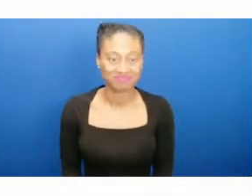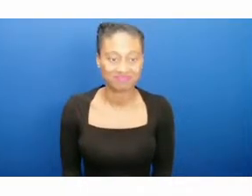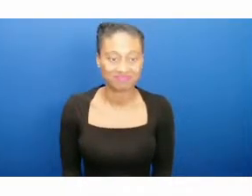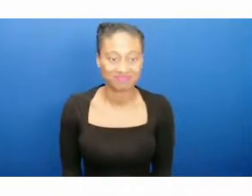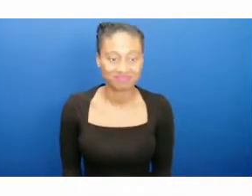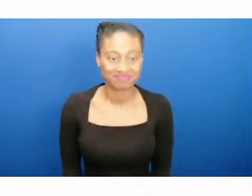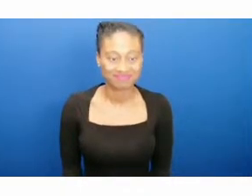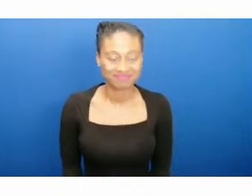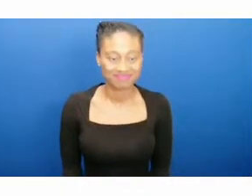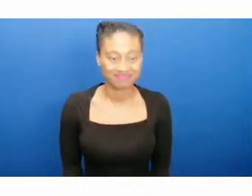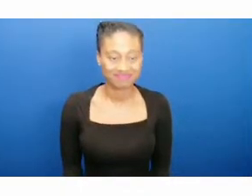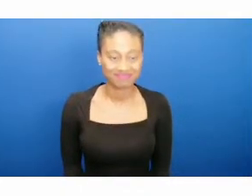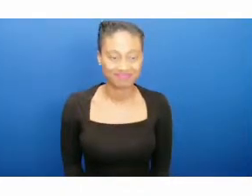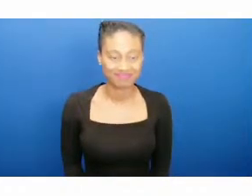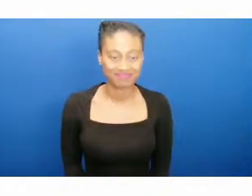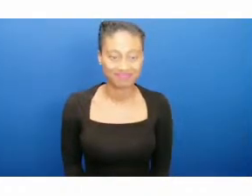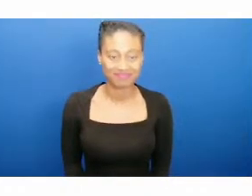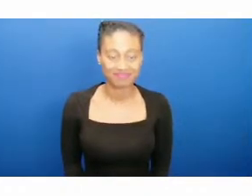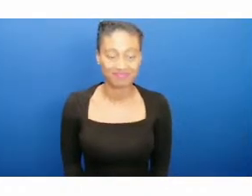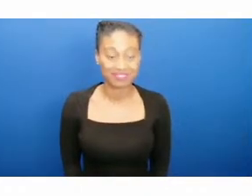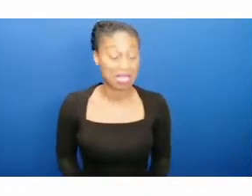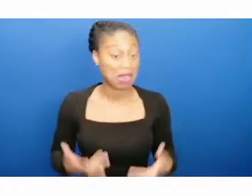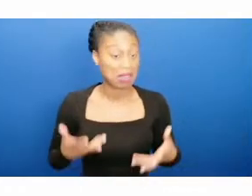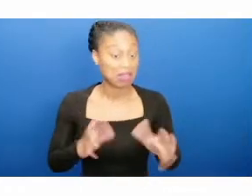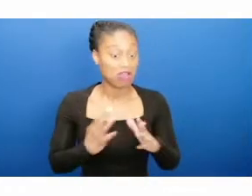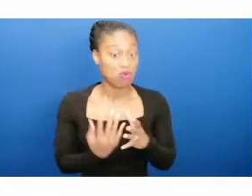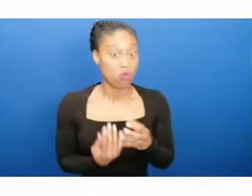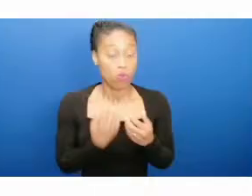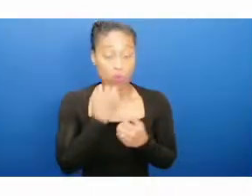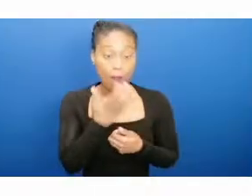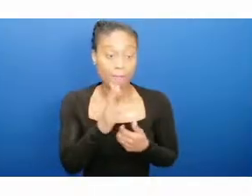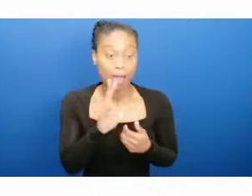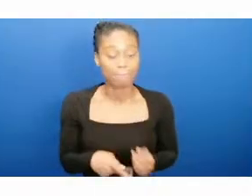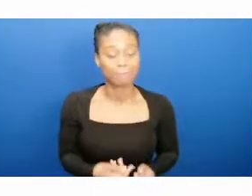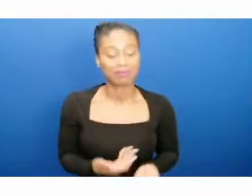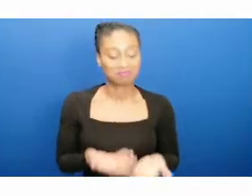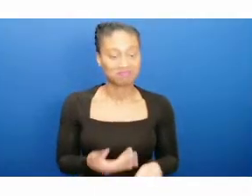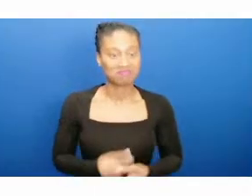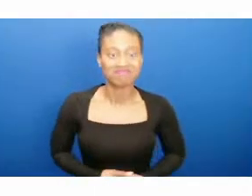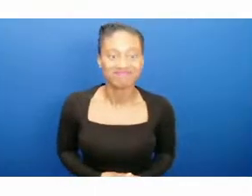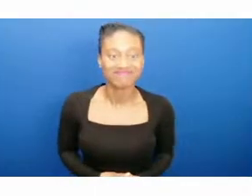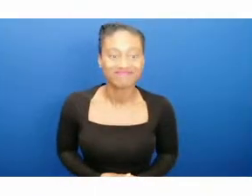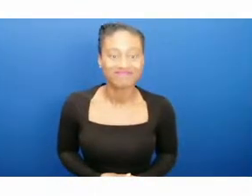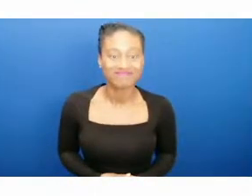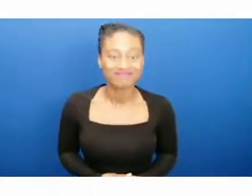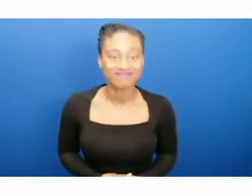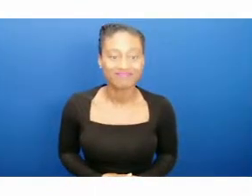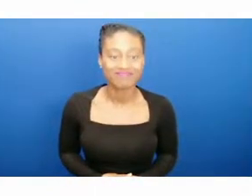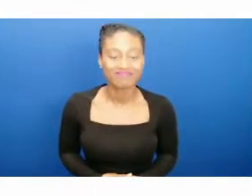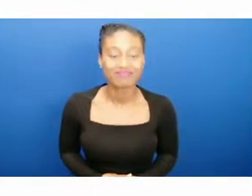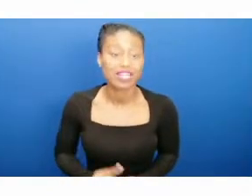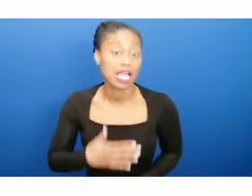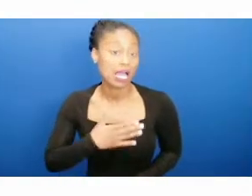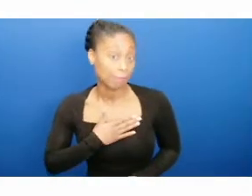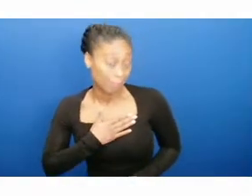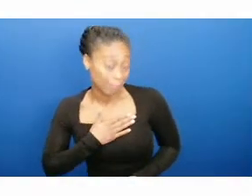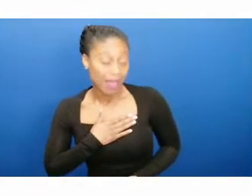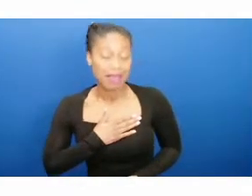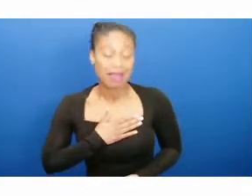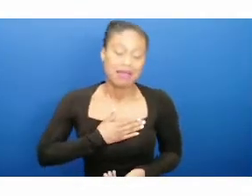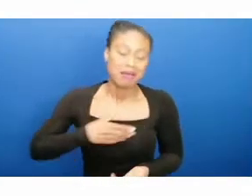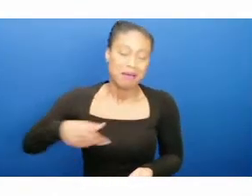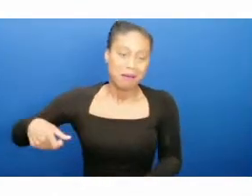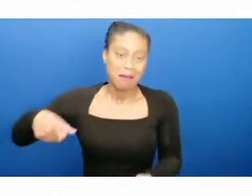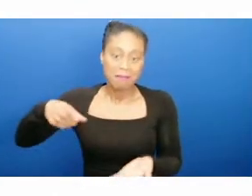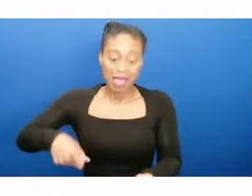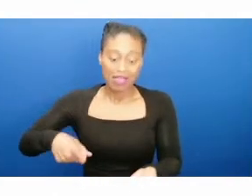Okay. We're just letting that warm up. Okay. And my pan was already sitting at low